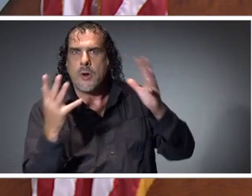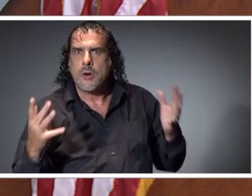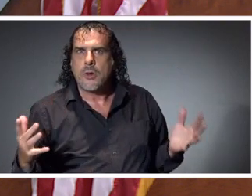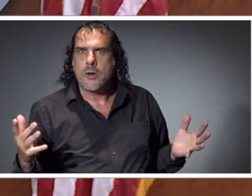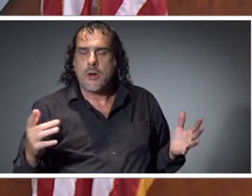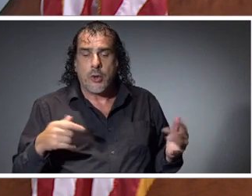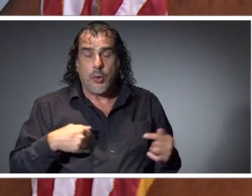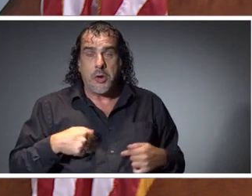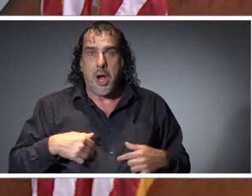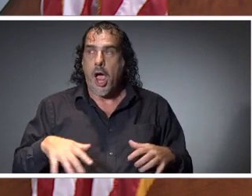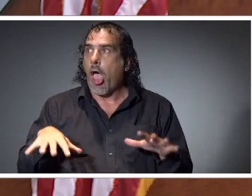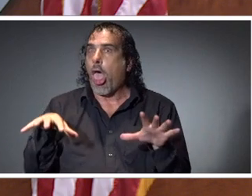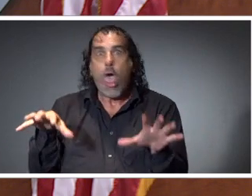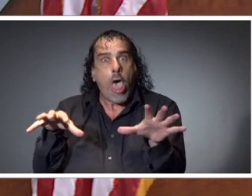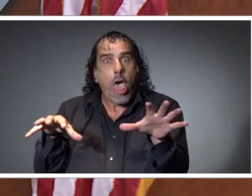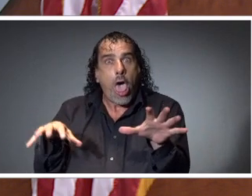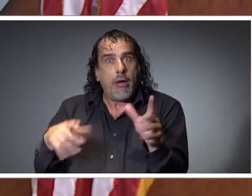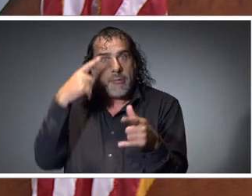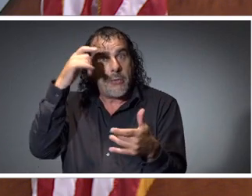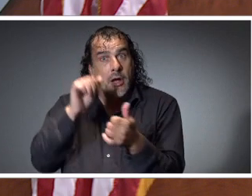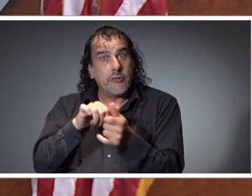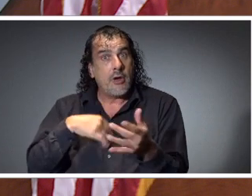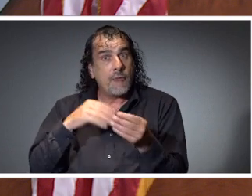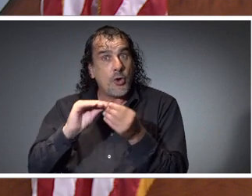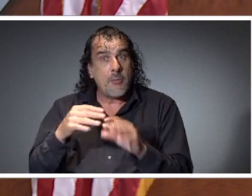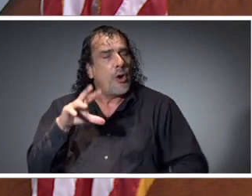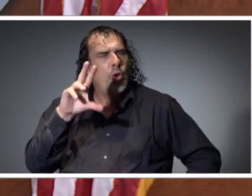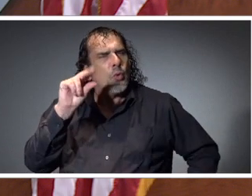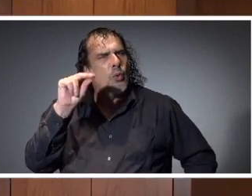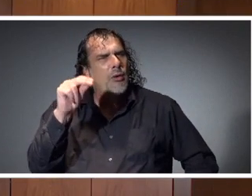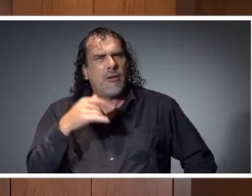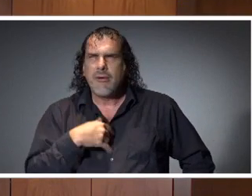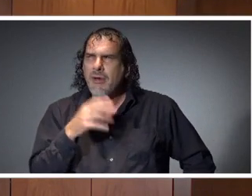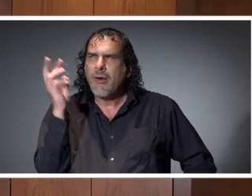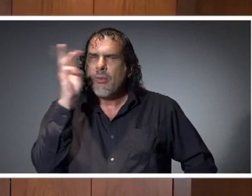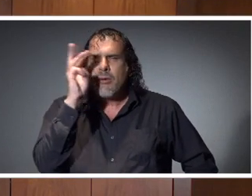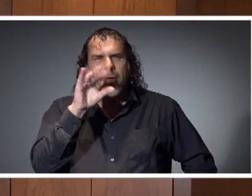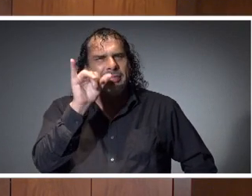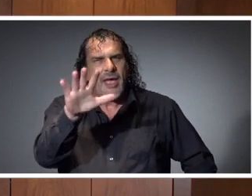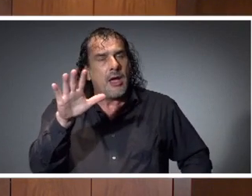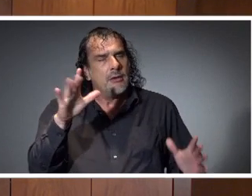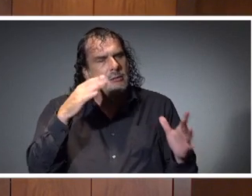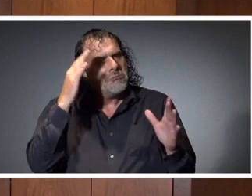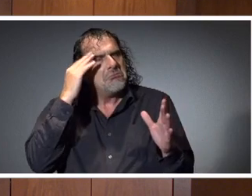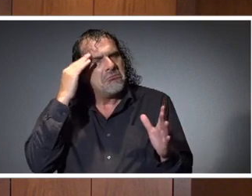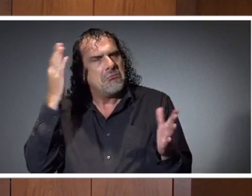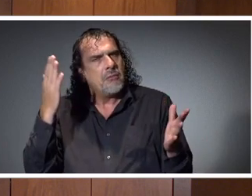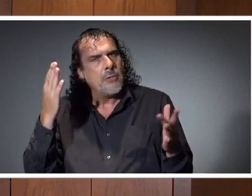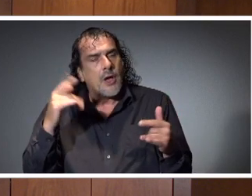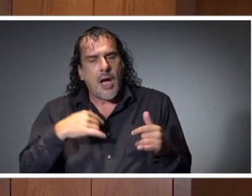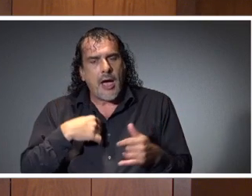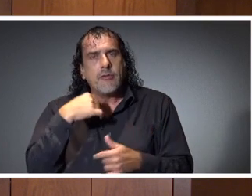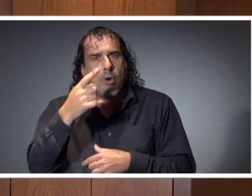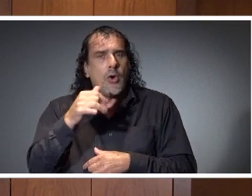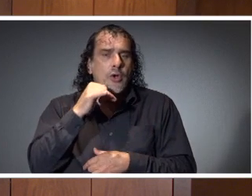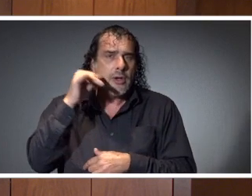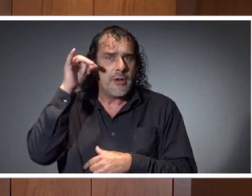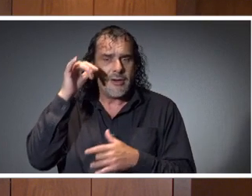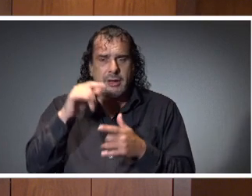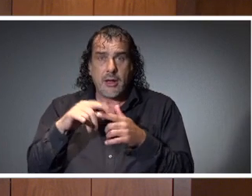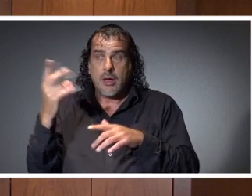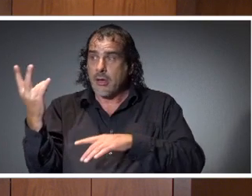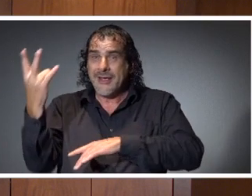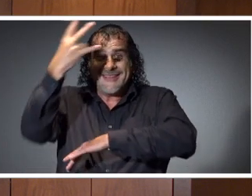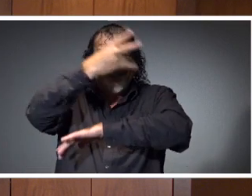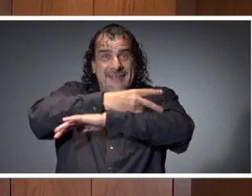to panic based upon today's number, over 1,300 cases today. As I told you yesterday, our 7-day